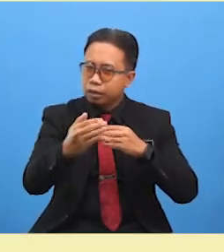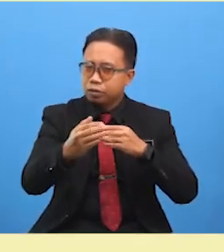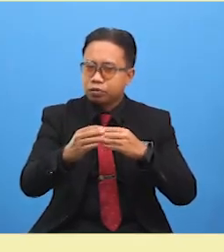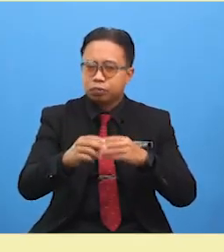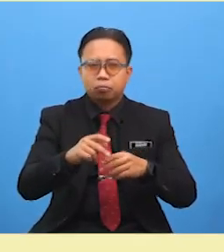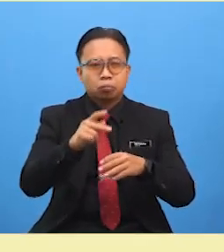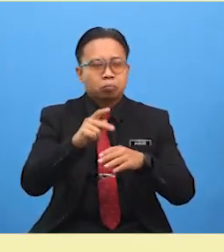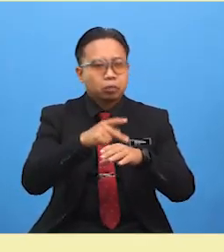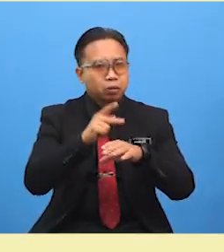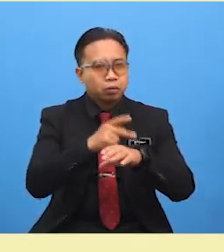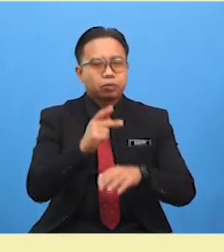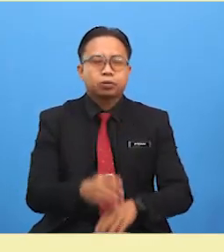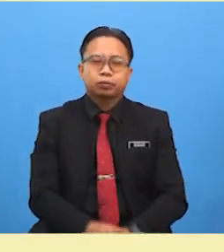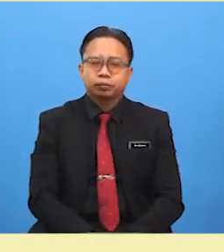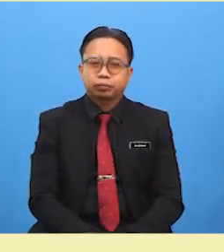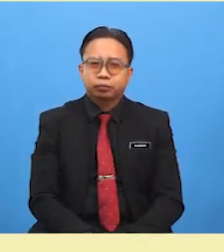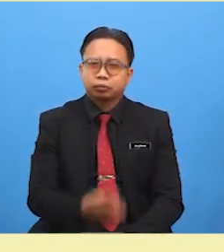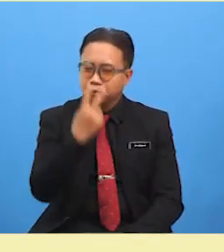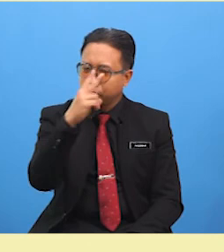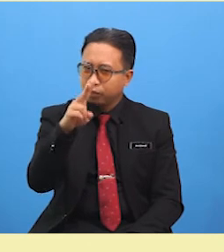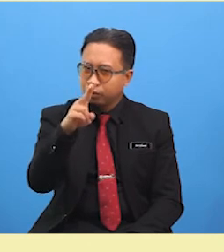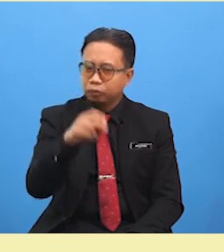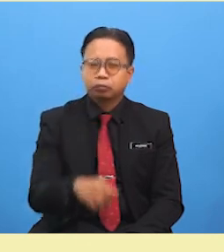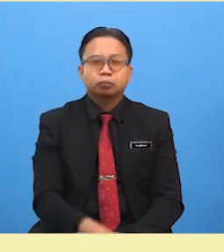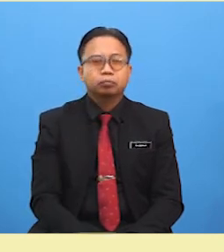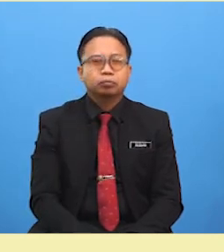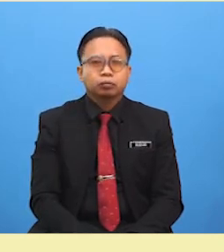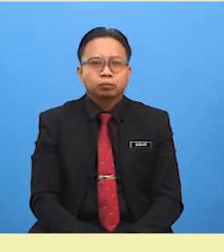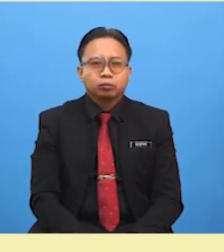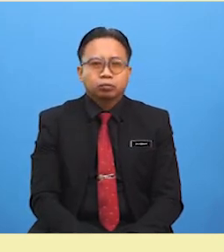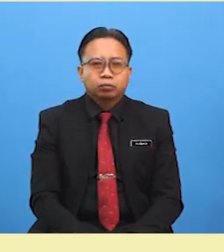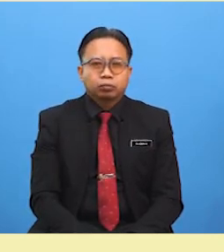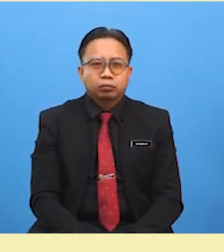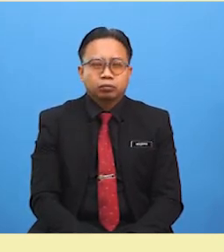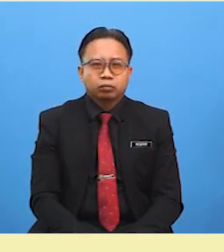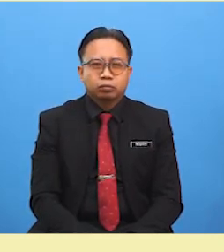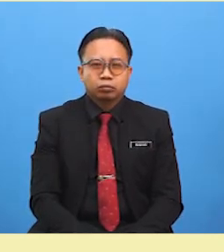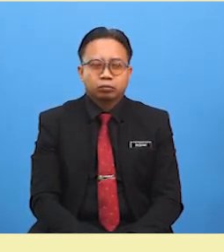So let's go through the text and take the correct answers.